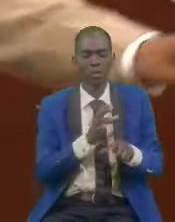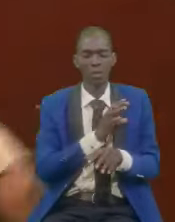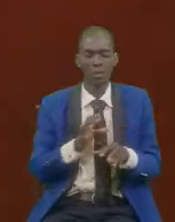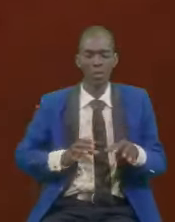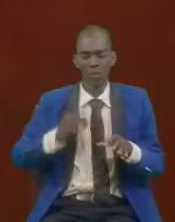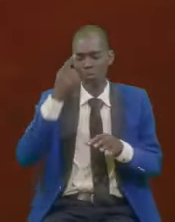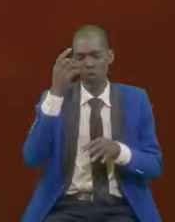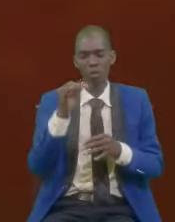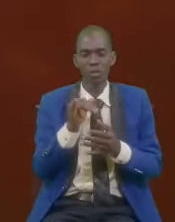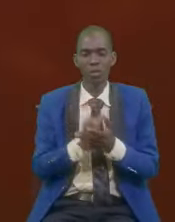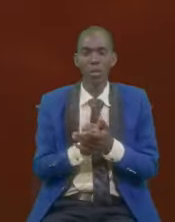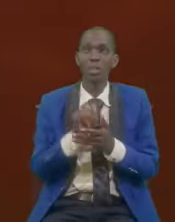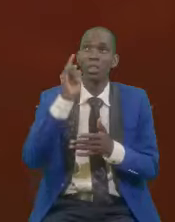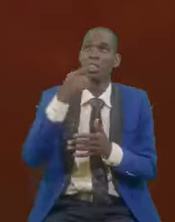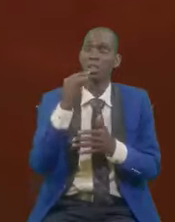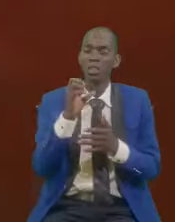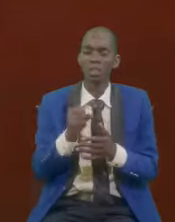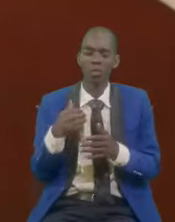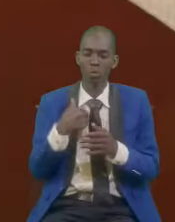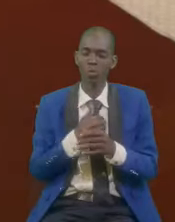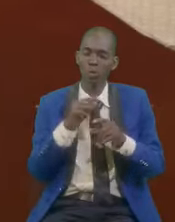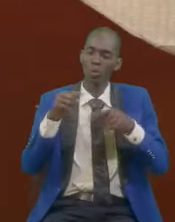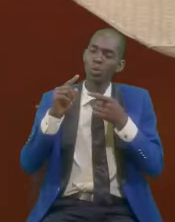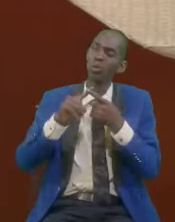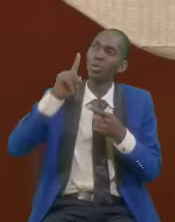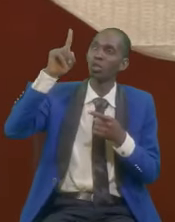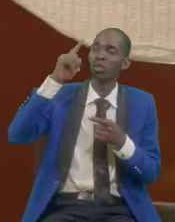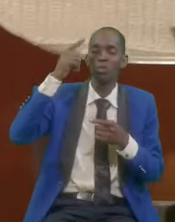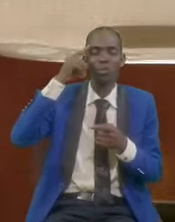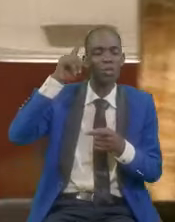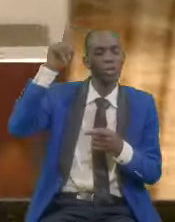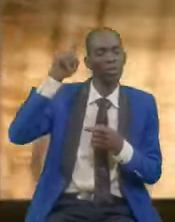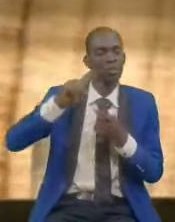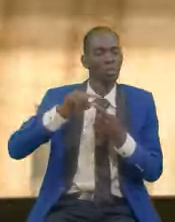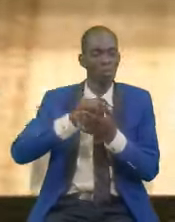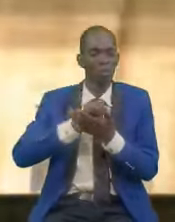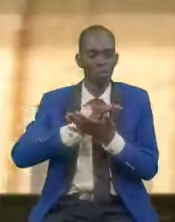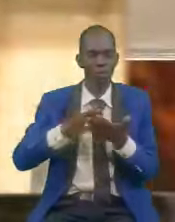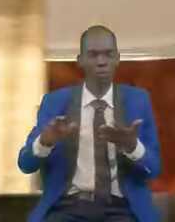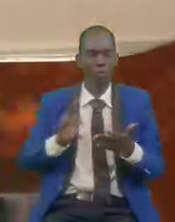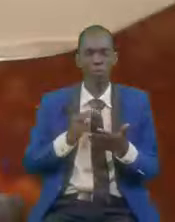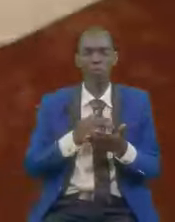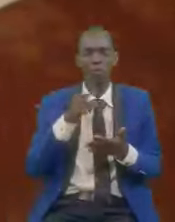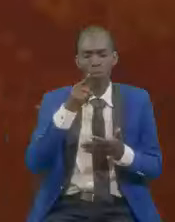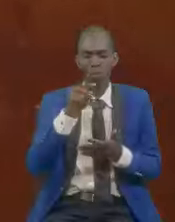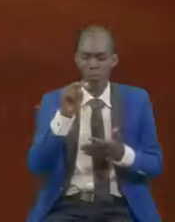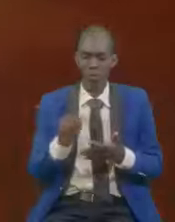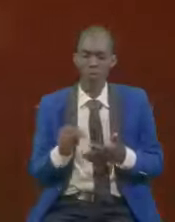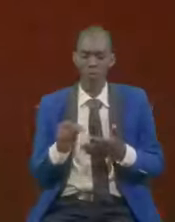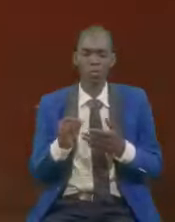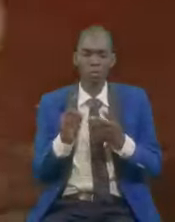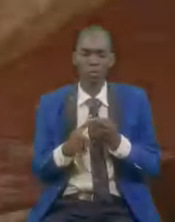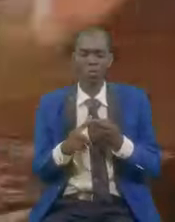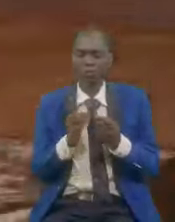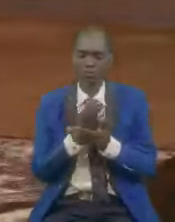we go to him for him to sanctify us, even with all the reproach and with all the